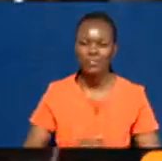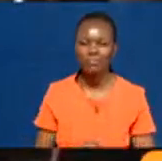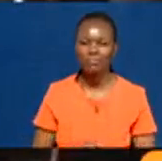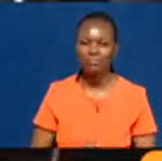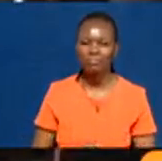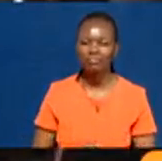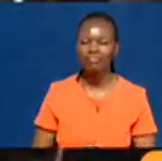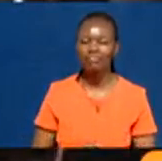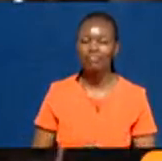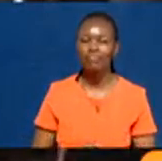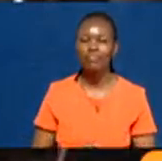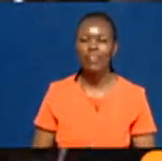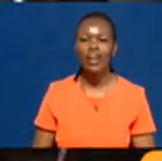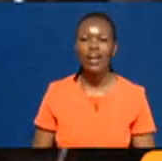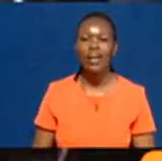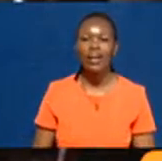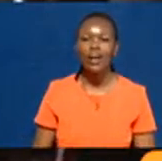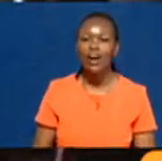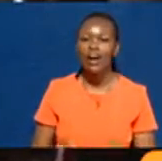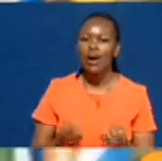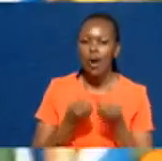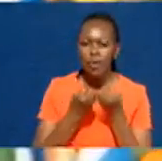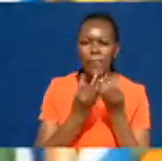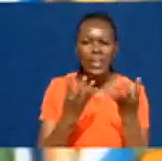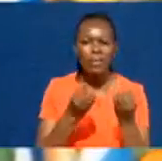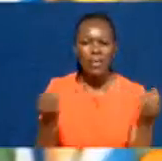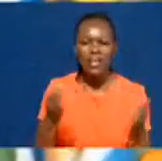Of course, there are many volunteers.